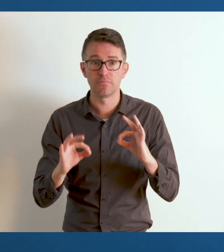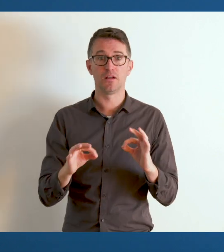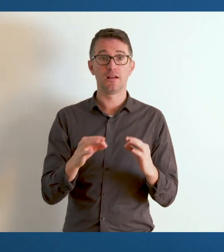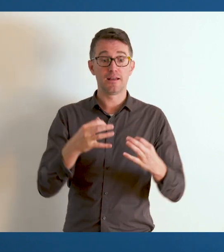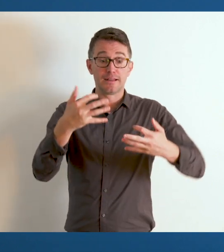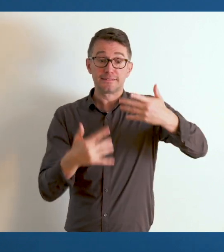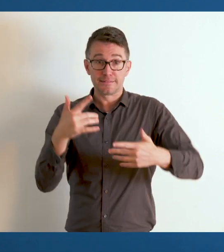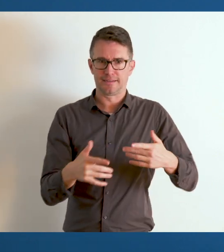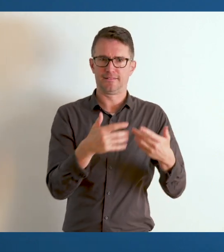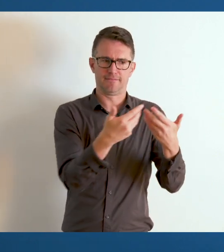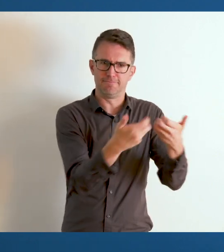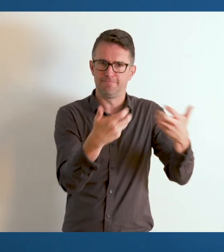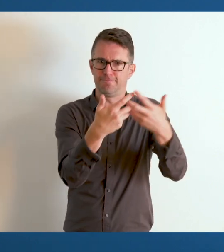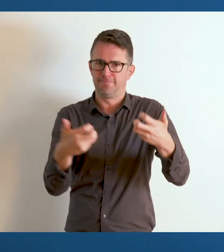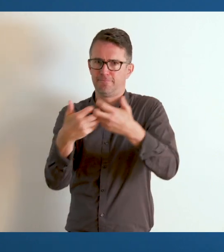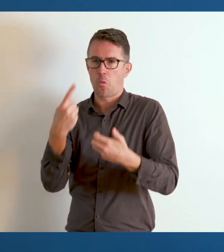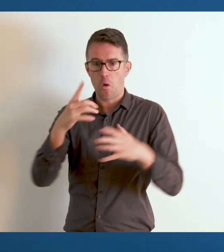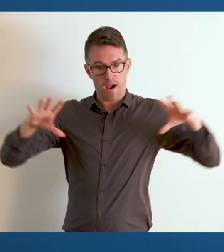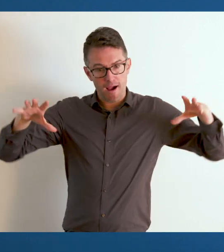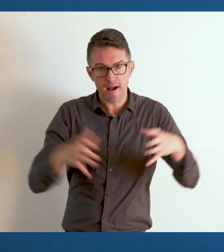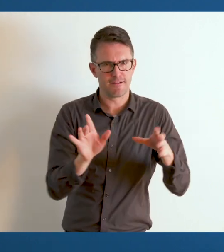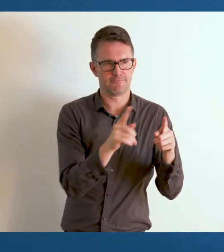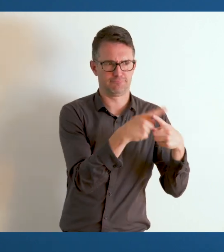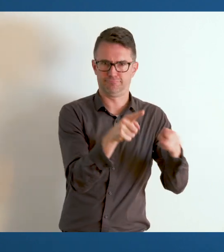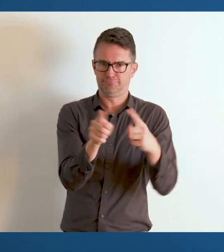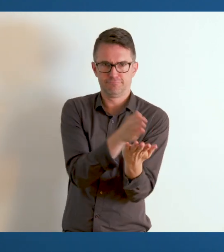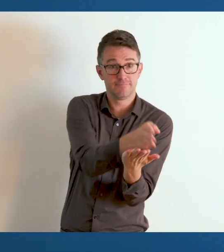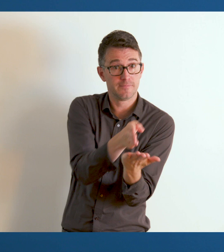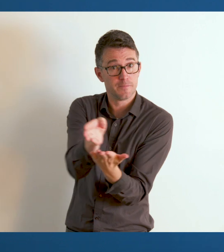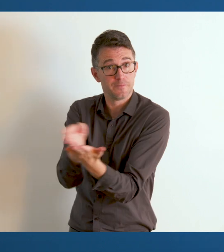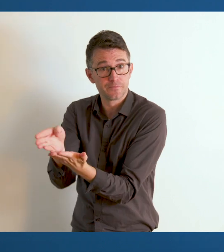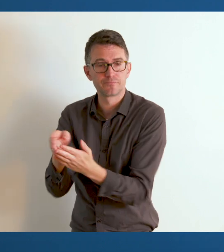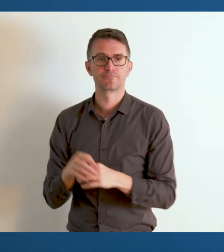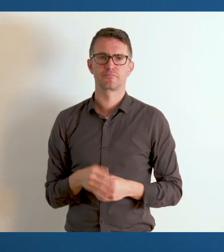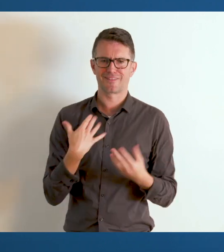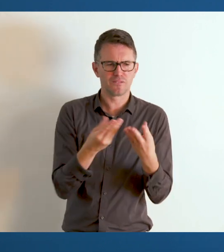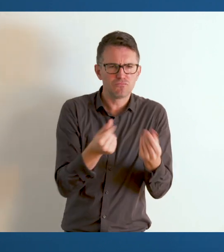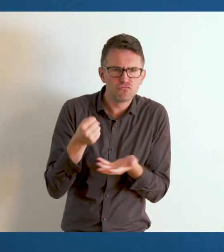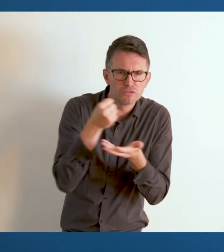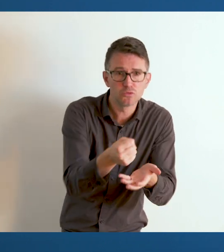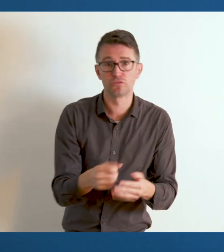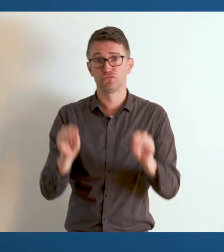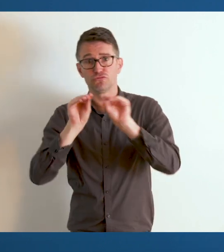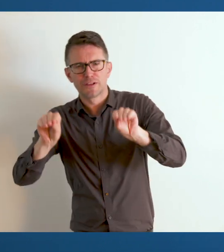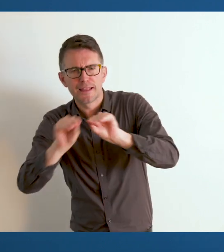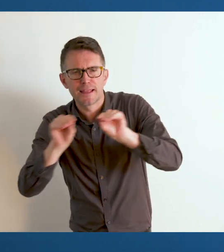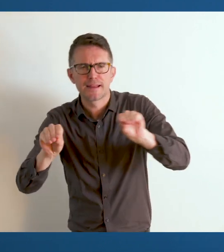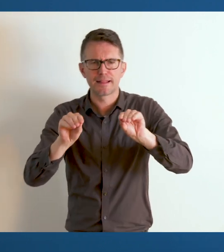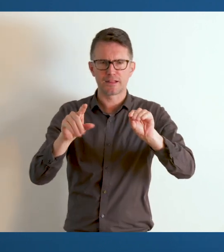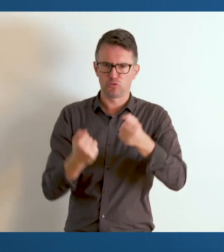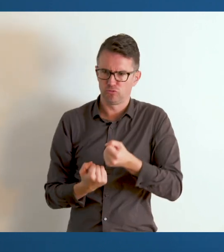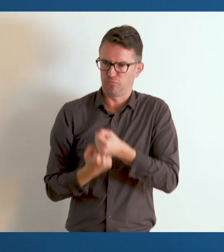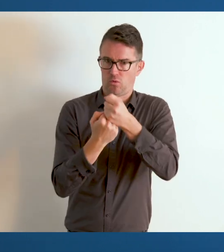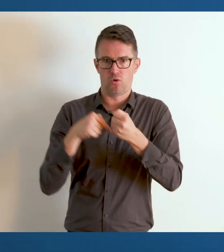if incorporated into national statistical systems. Resources and training opportunities exist to support